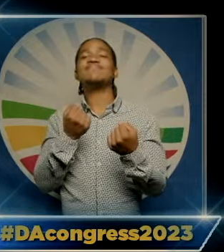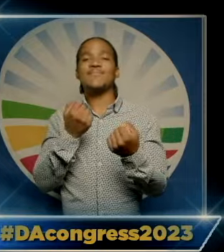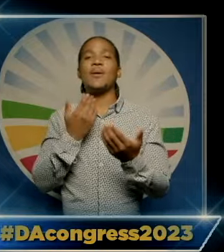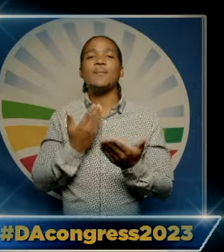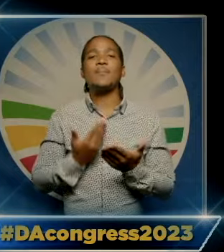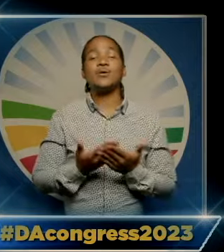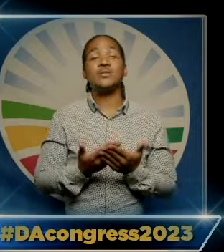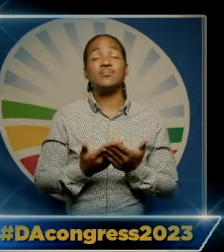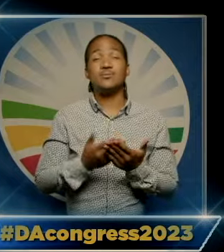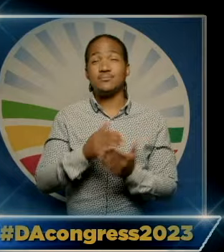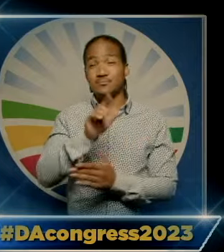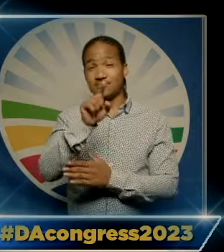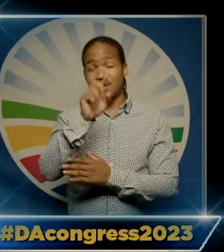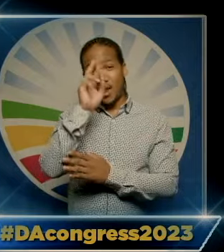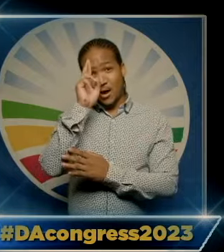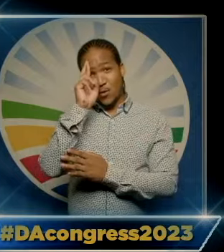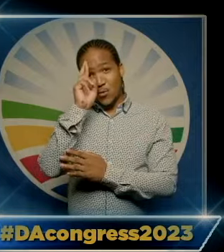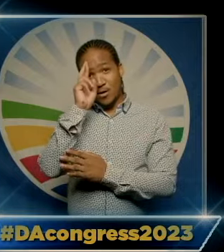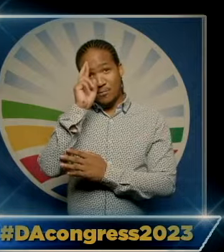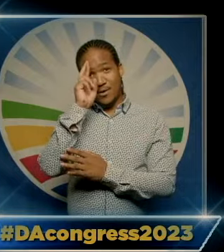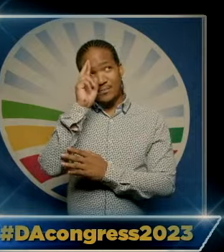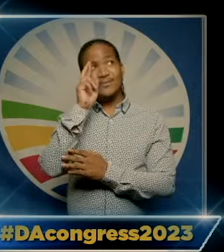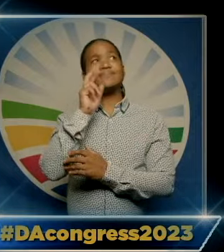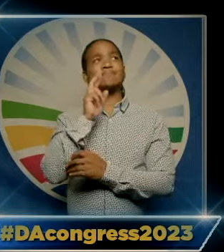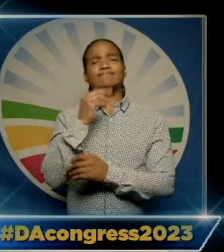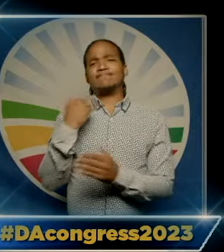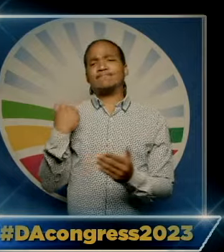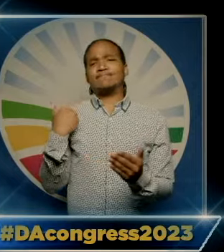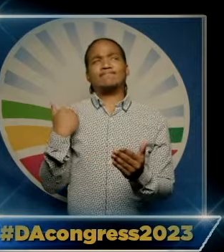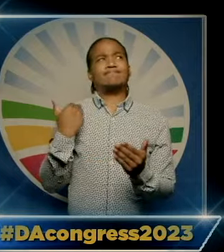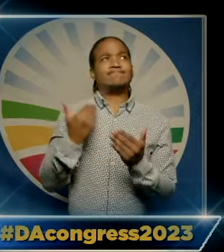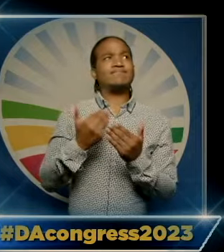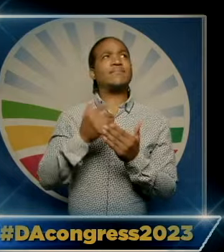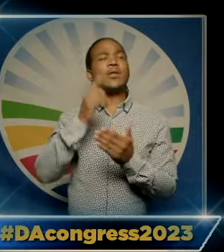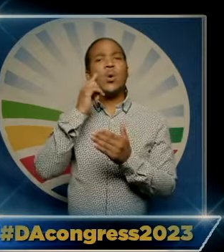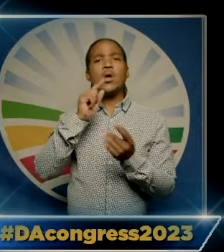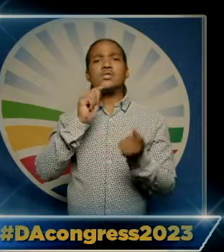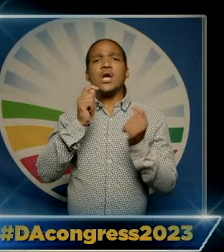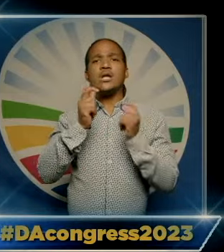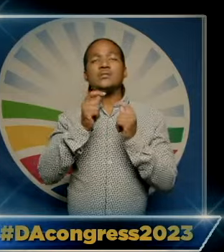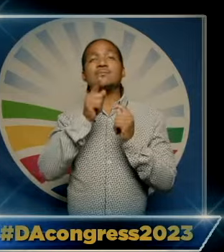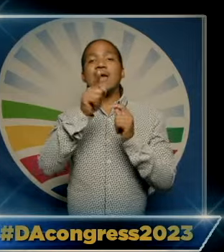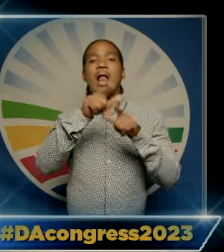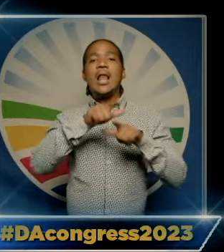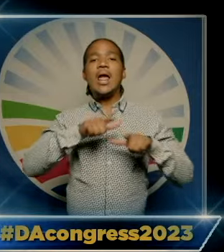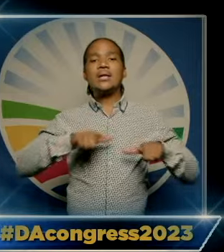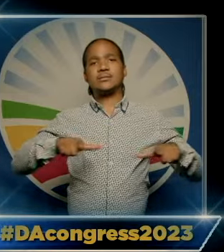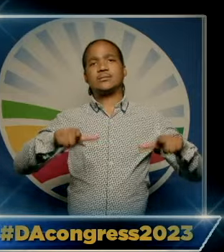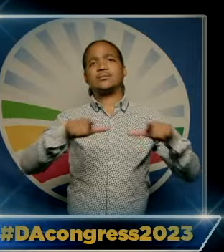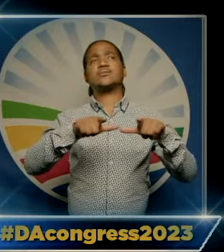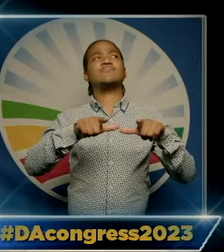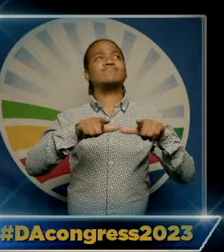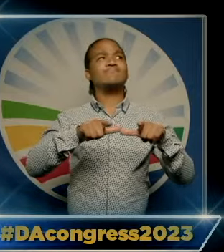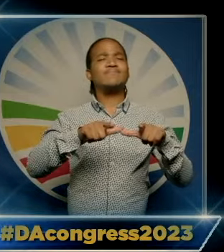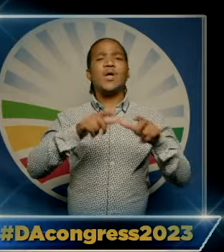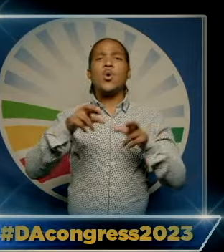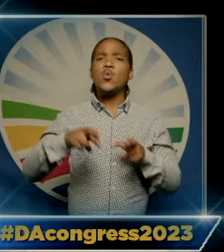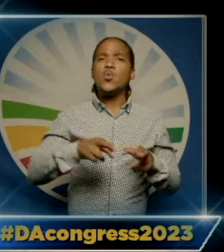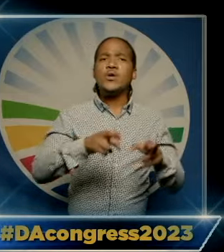Remember, seeing our new flag symbolizing our magnificent lands, oceans and